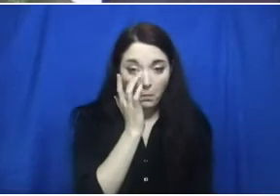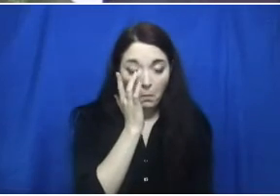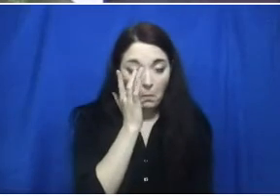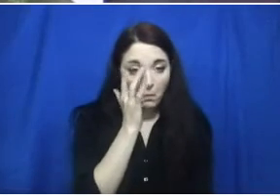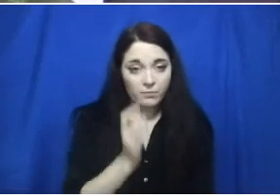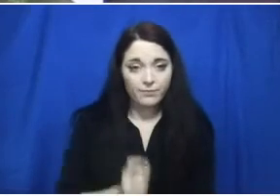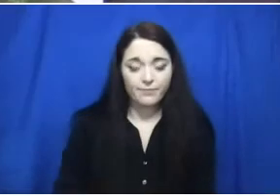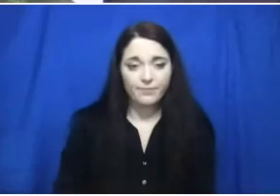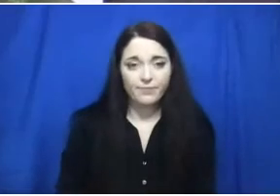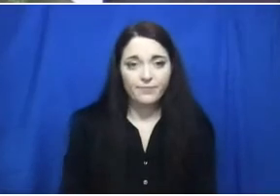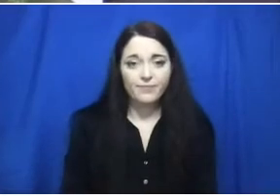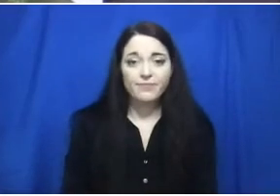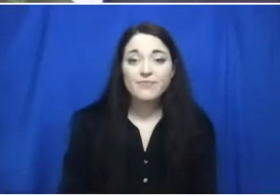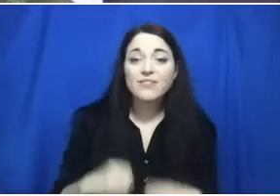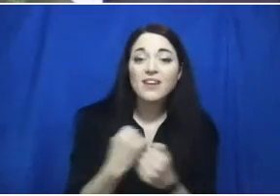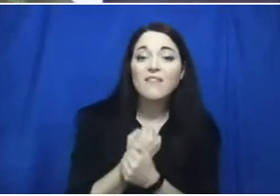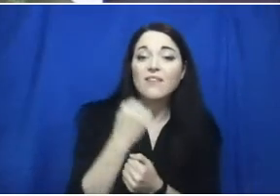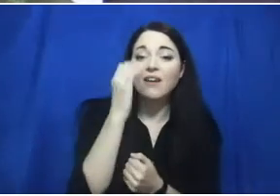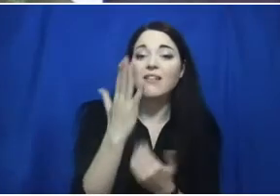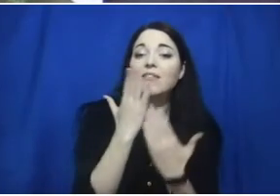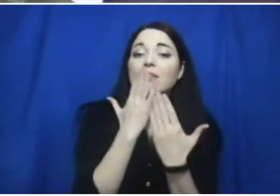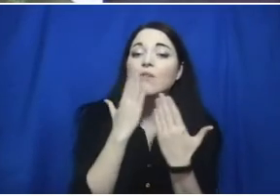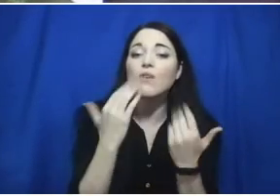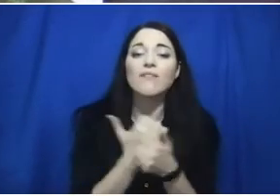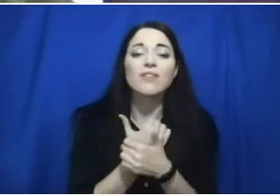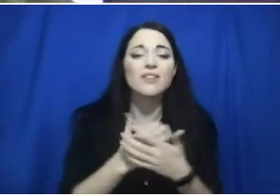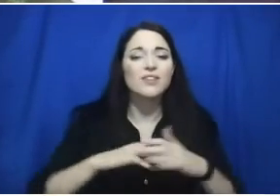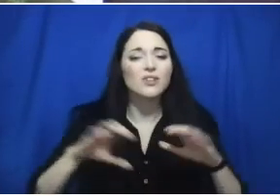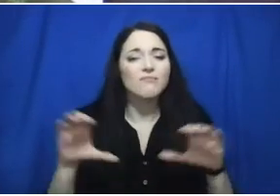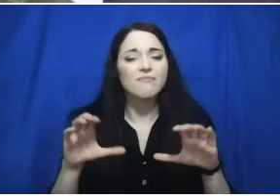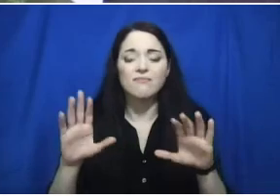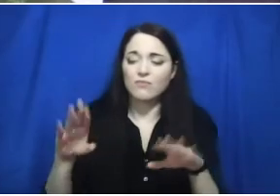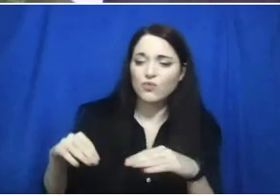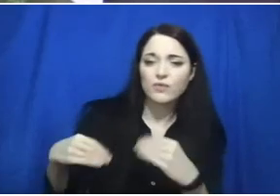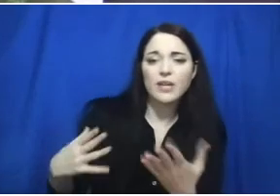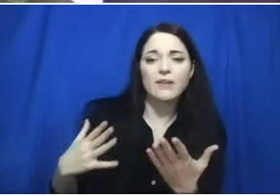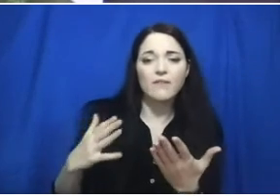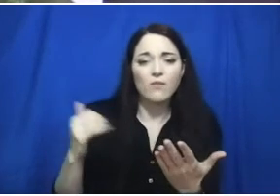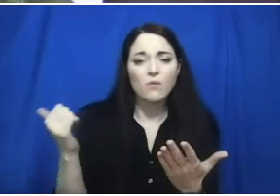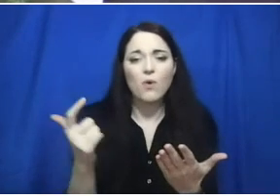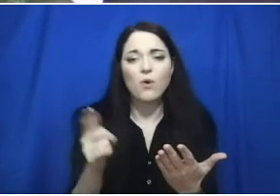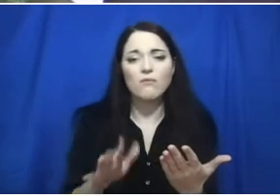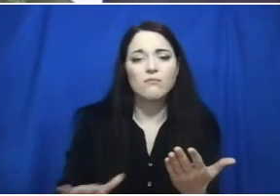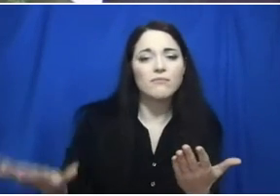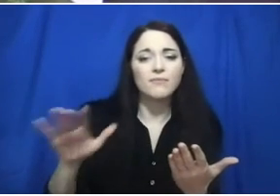end. Loving God, thank you for all that you have provided for each of us and for these